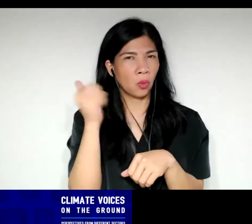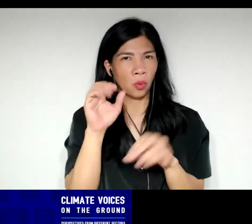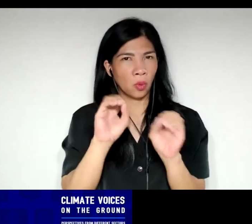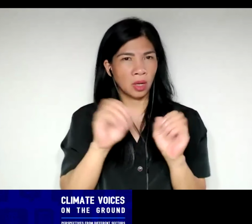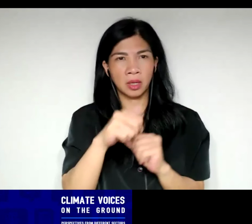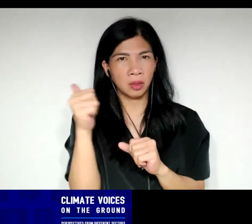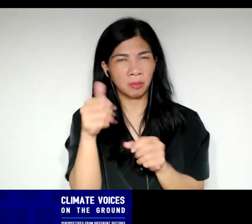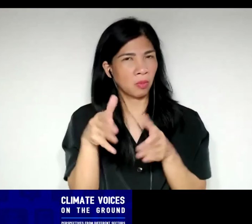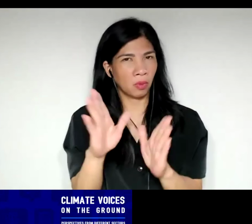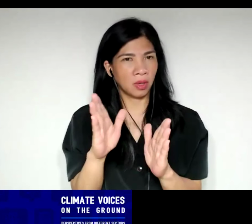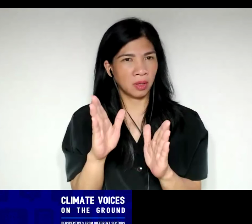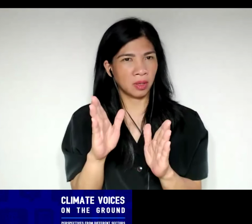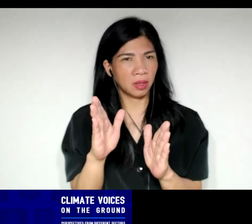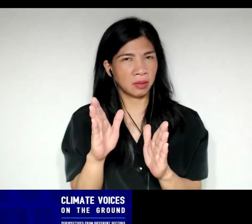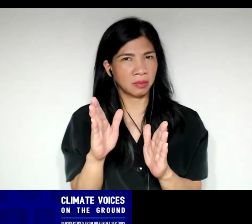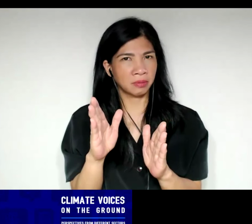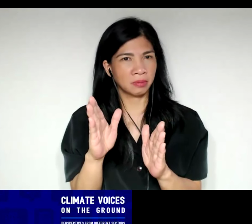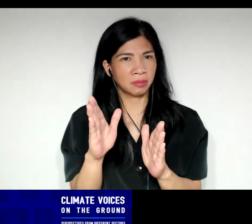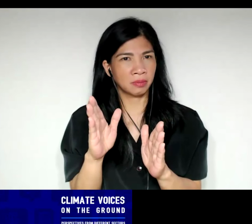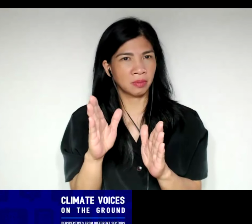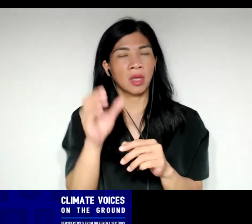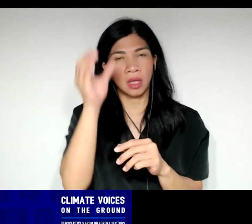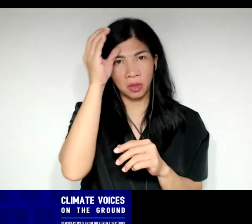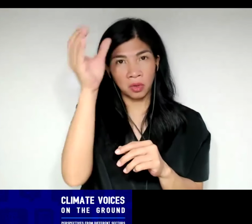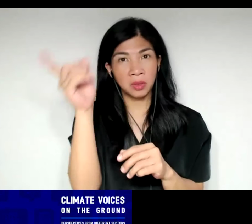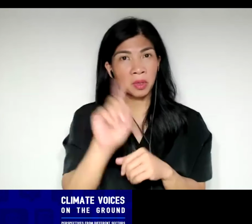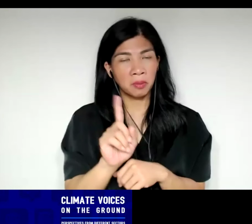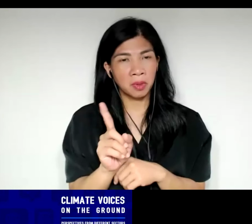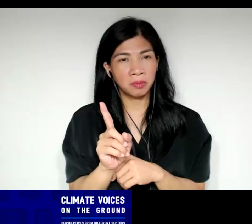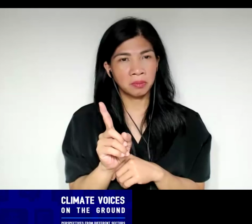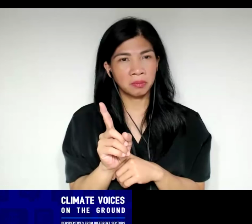So, and there's also, of course, a concept of,